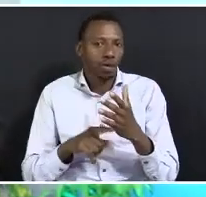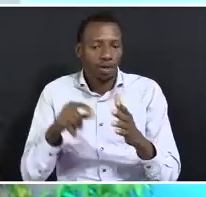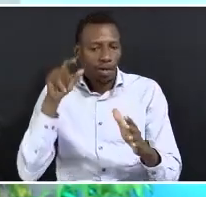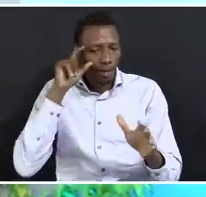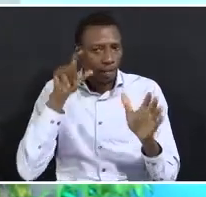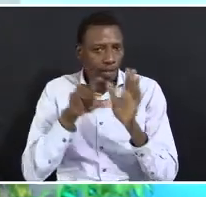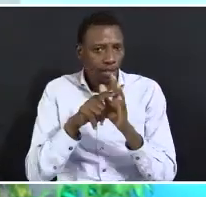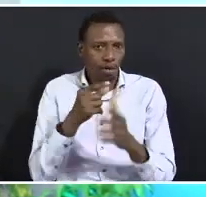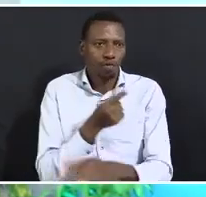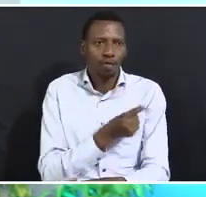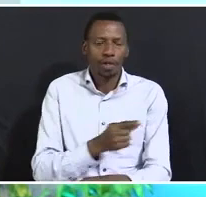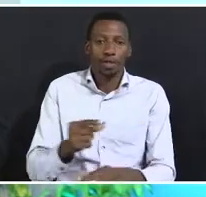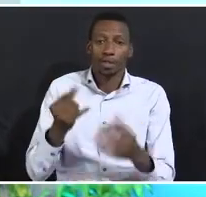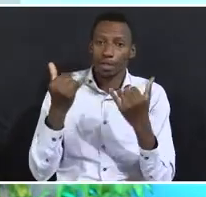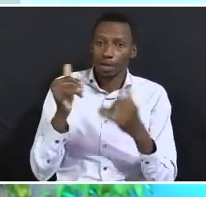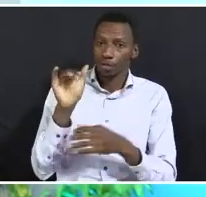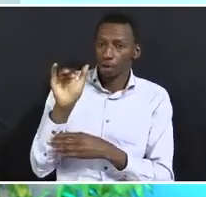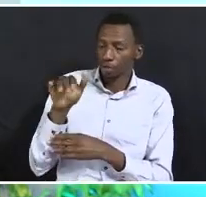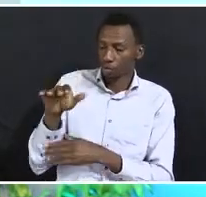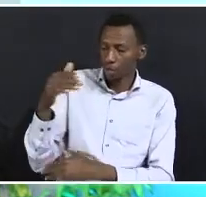turn to your neighbor,